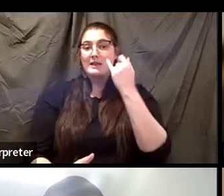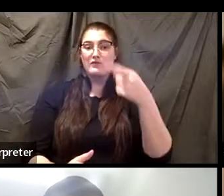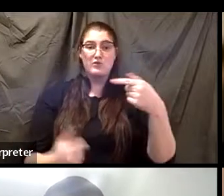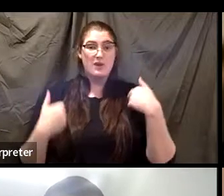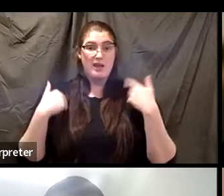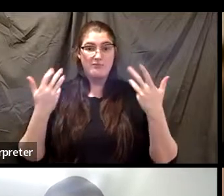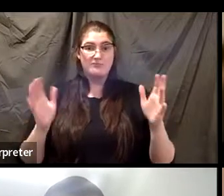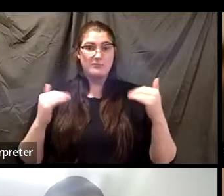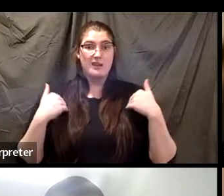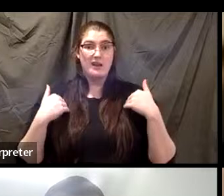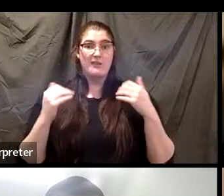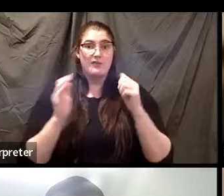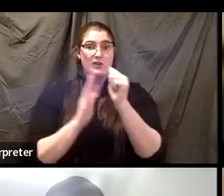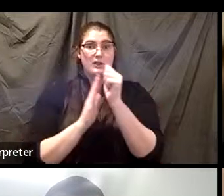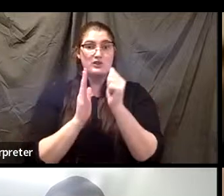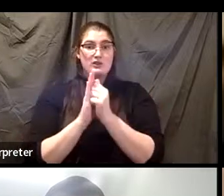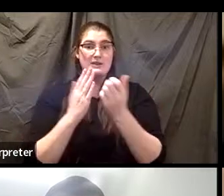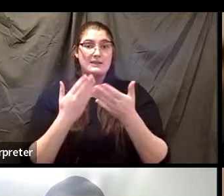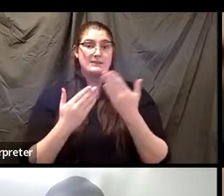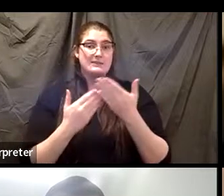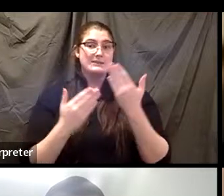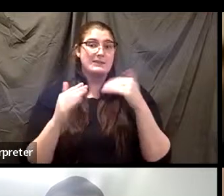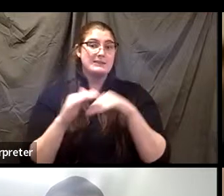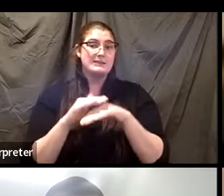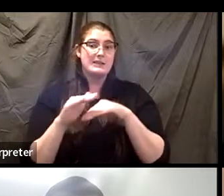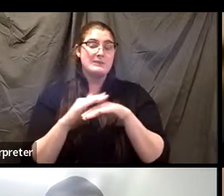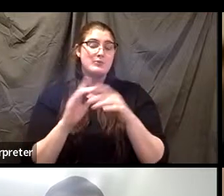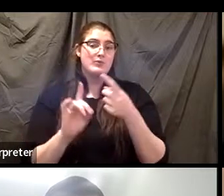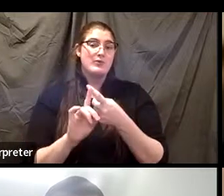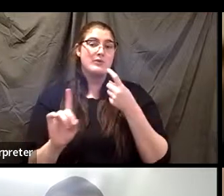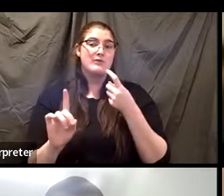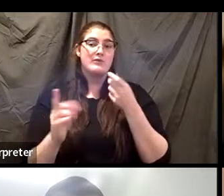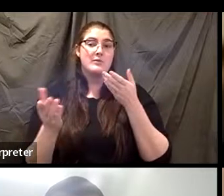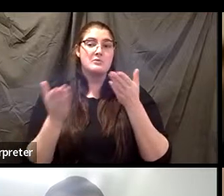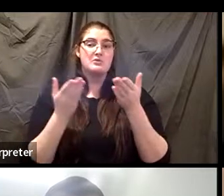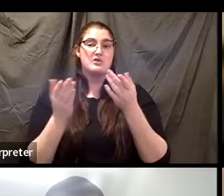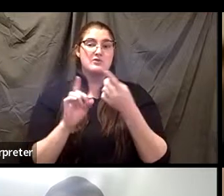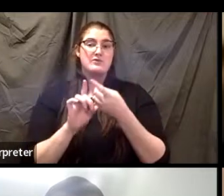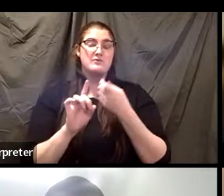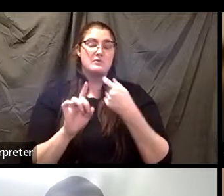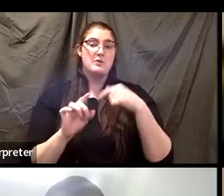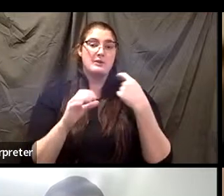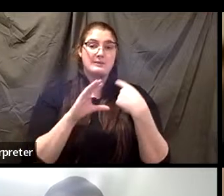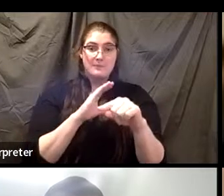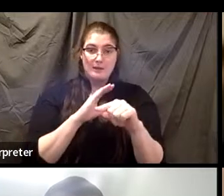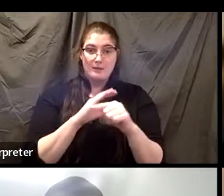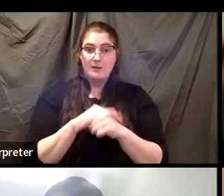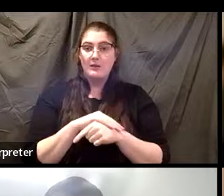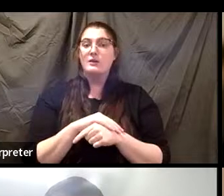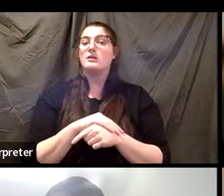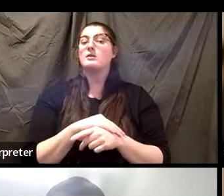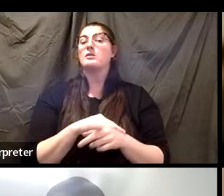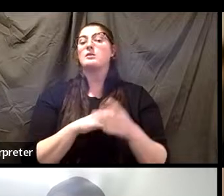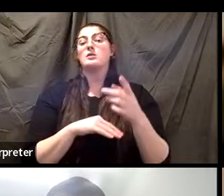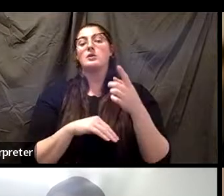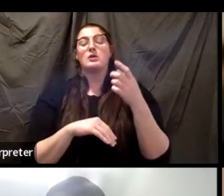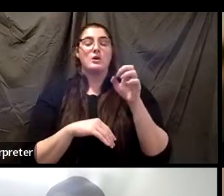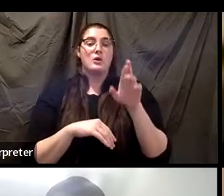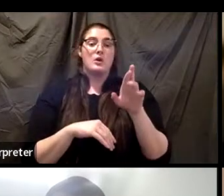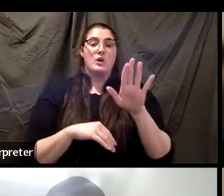agenda easily accessible from the service of our email or your ANC